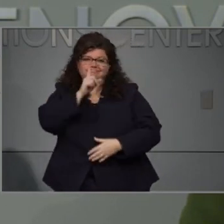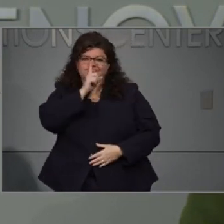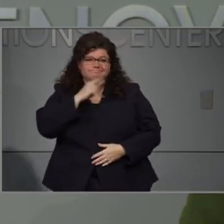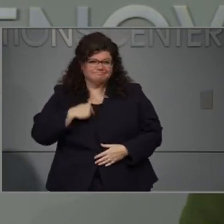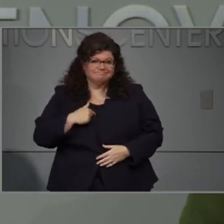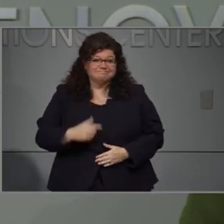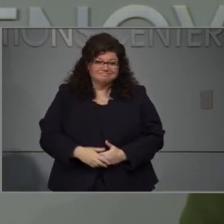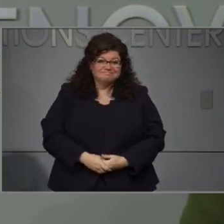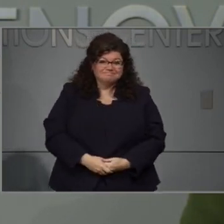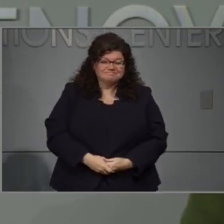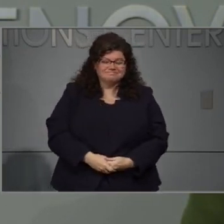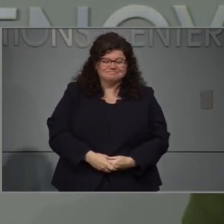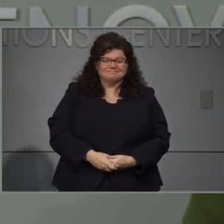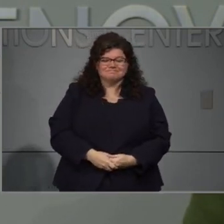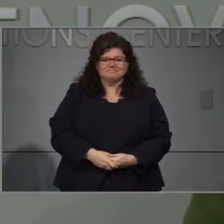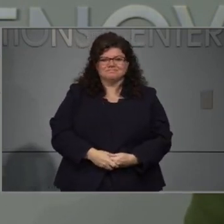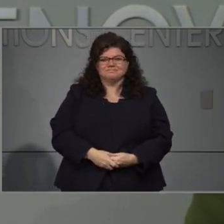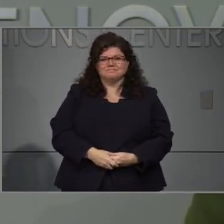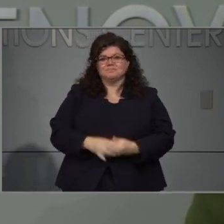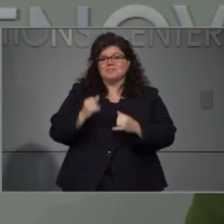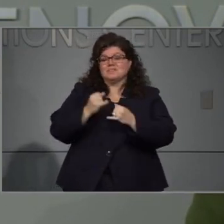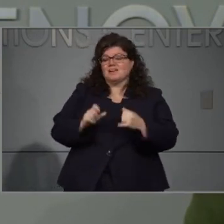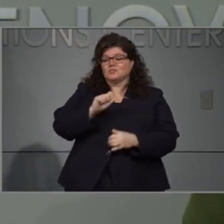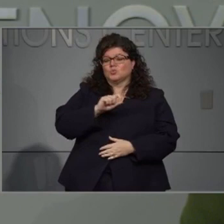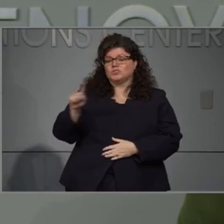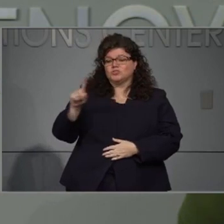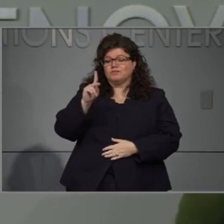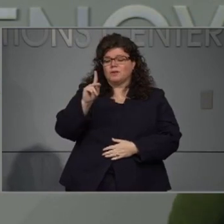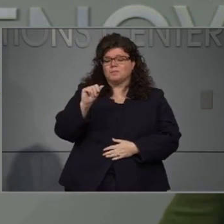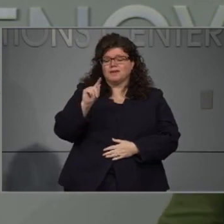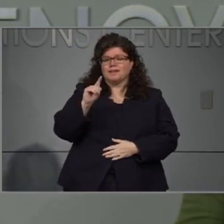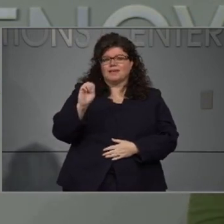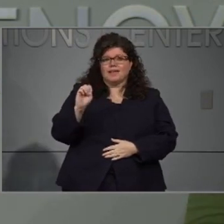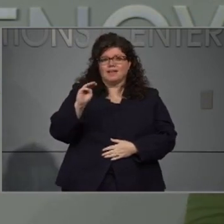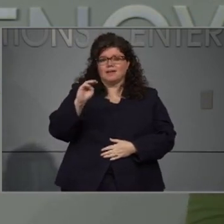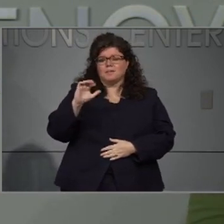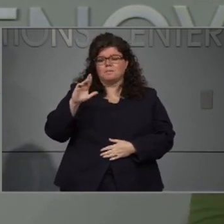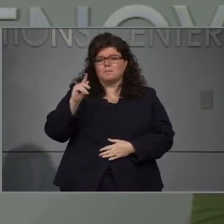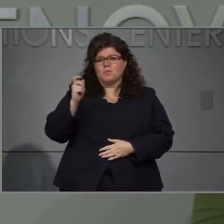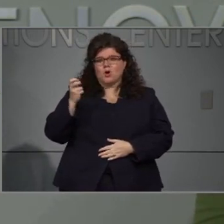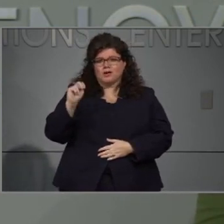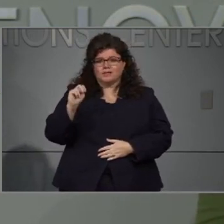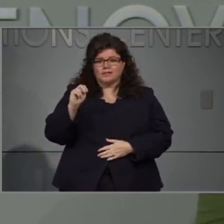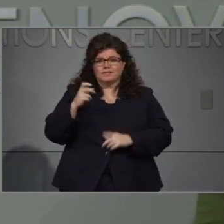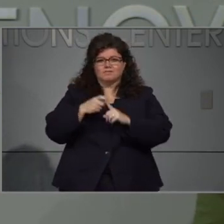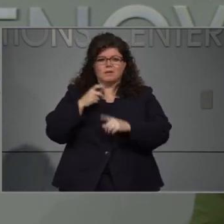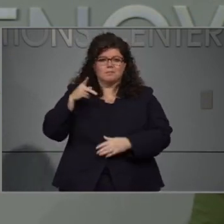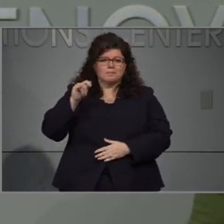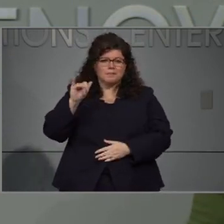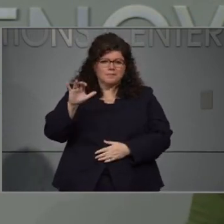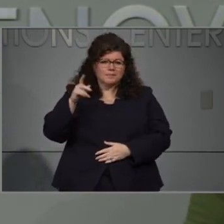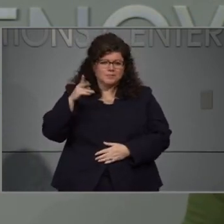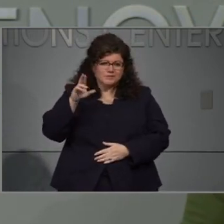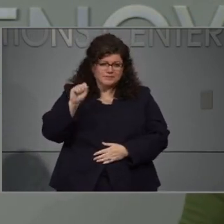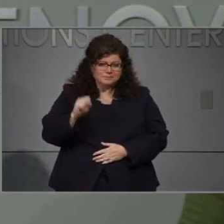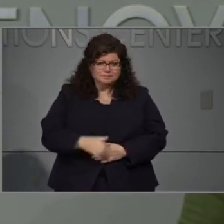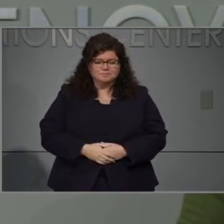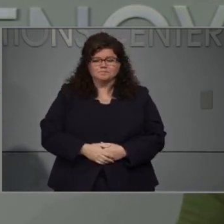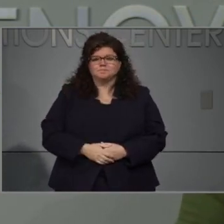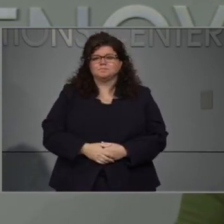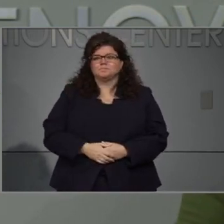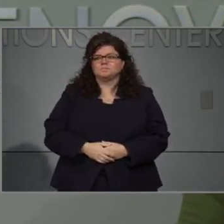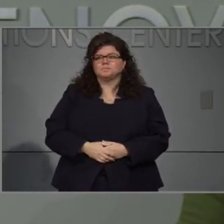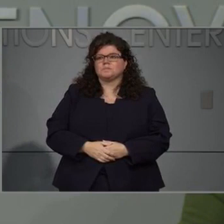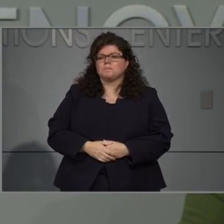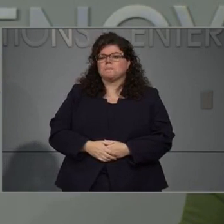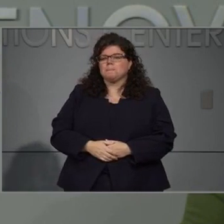And we'll take our final question today from Kate Martin at Carolina Public Press. Good afternoon, Dr. Cohen. Thank you for